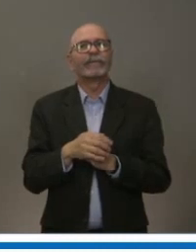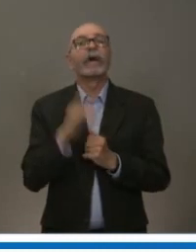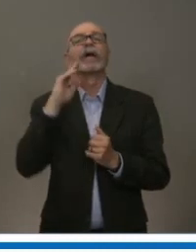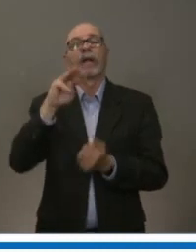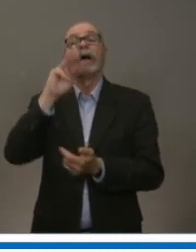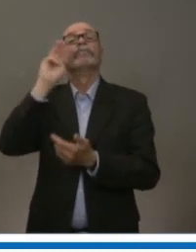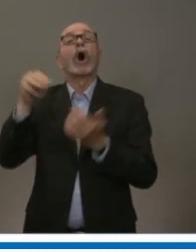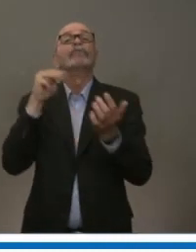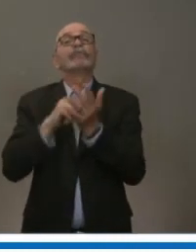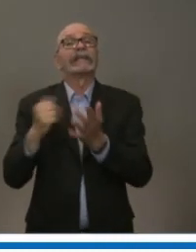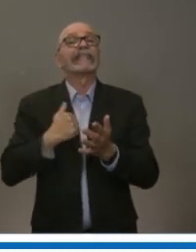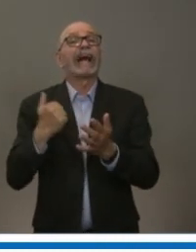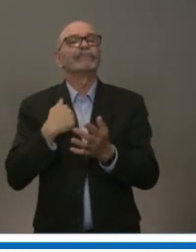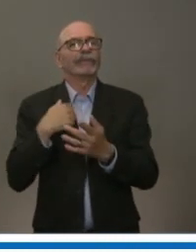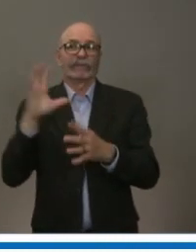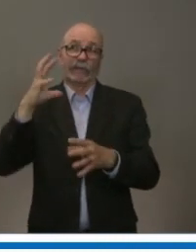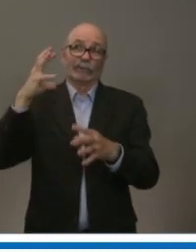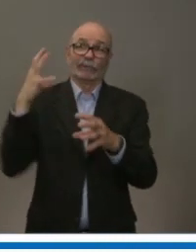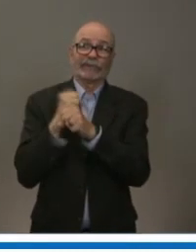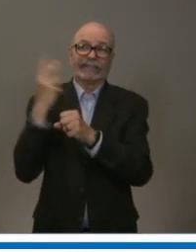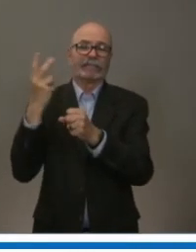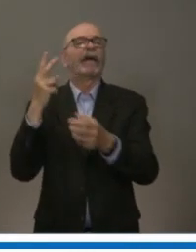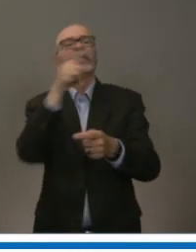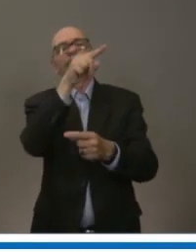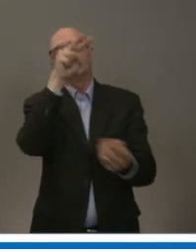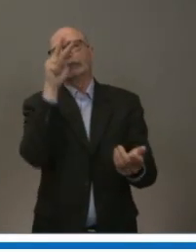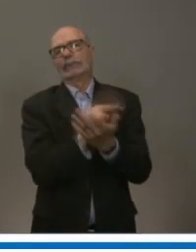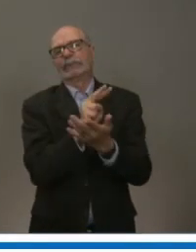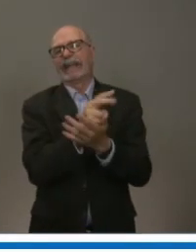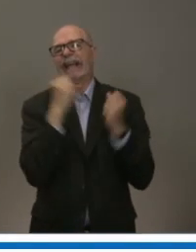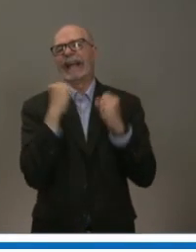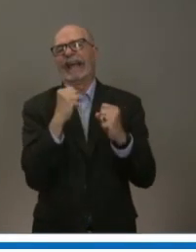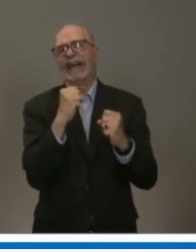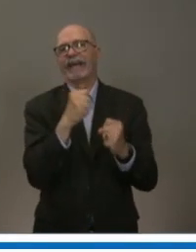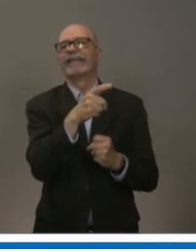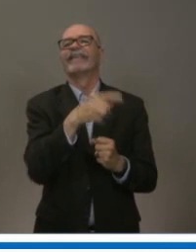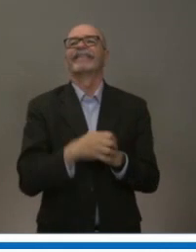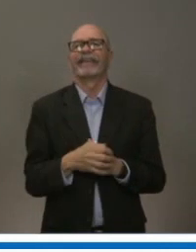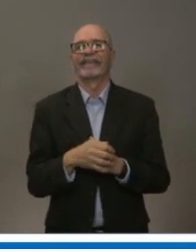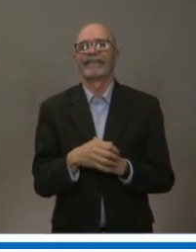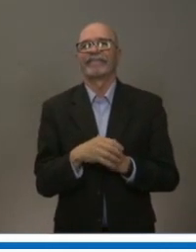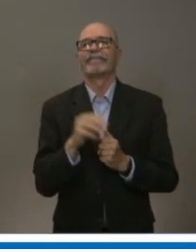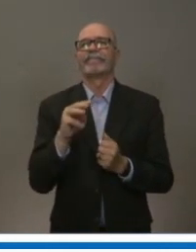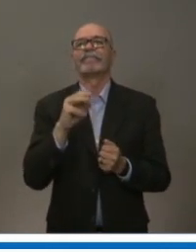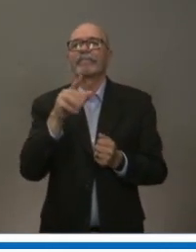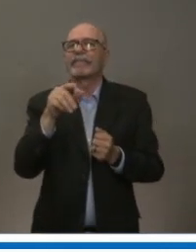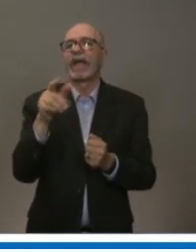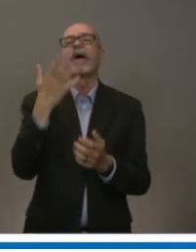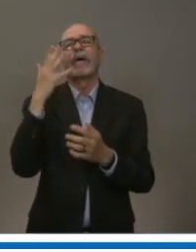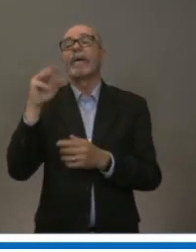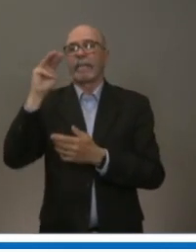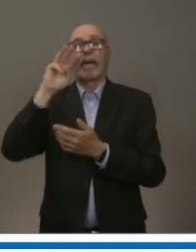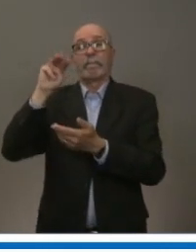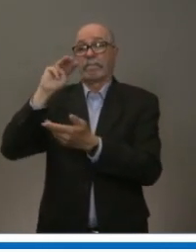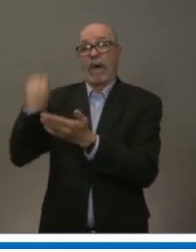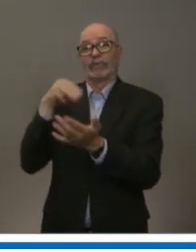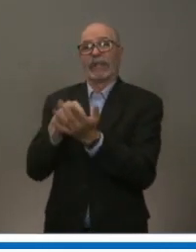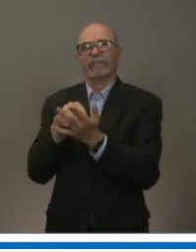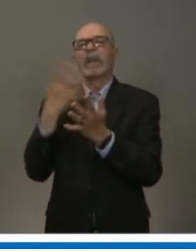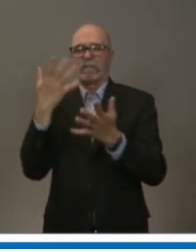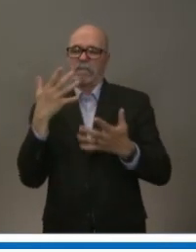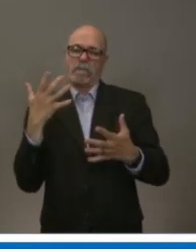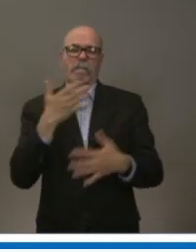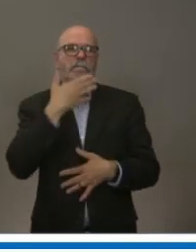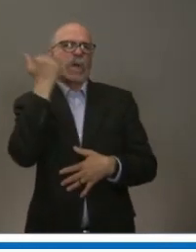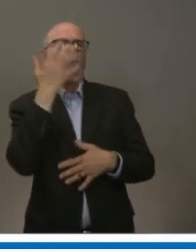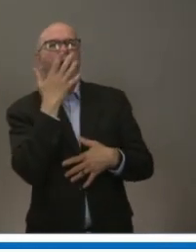mind, it is. Not everybody agrees with that, though. Thank you for your message. We'll now take any questions. Again, just a reminder,